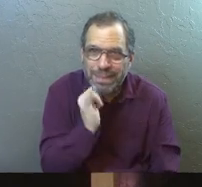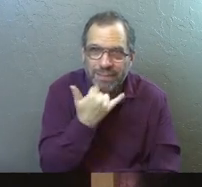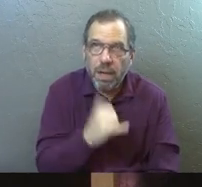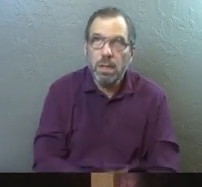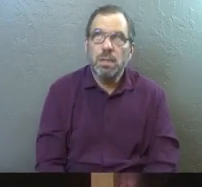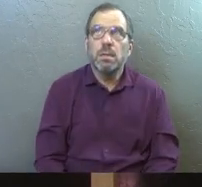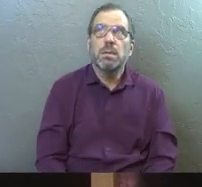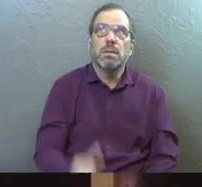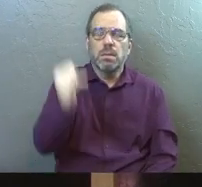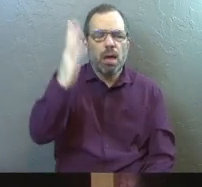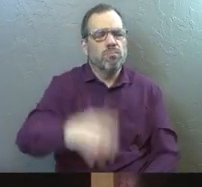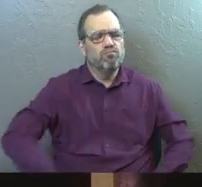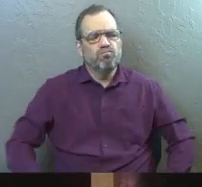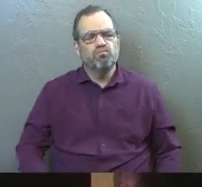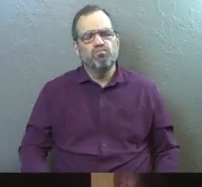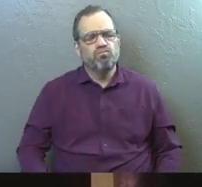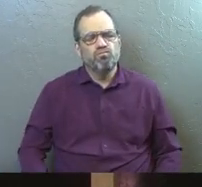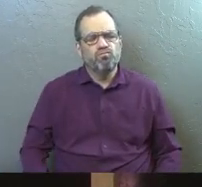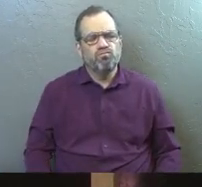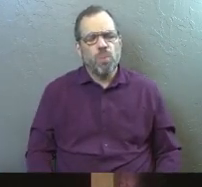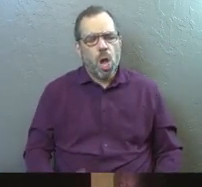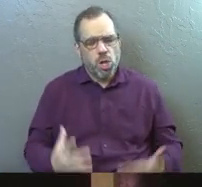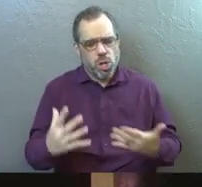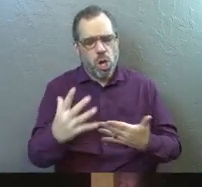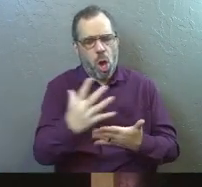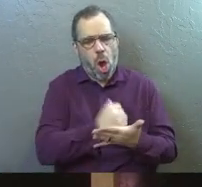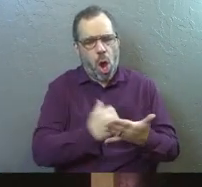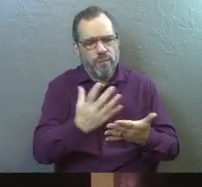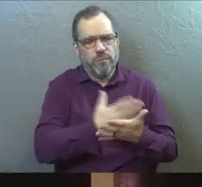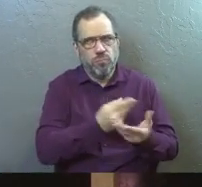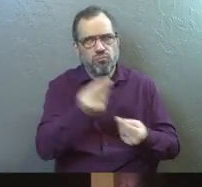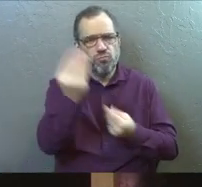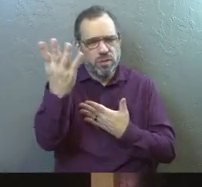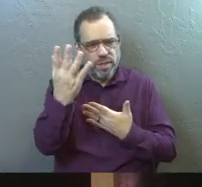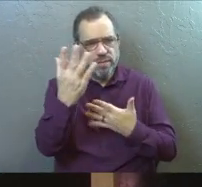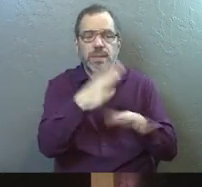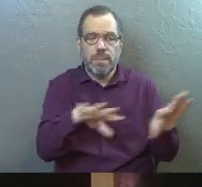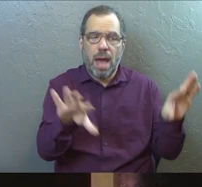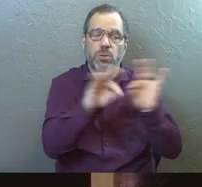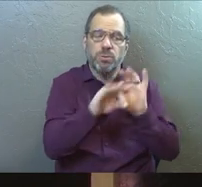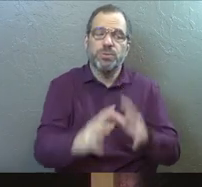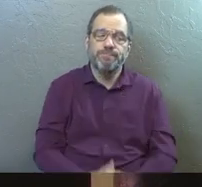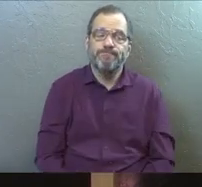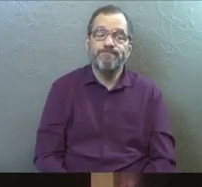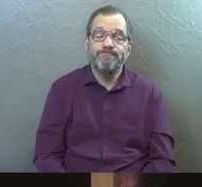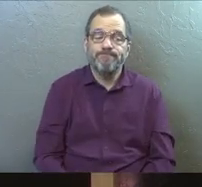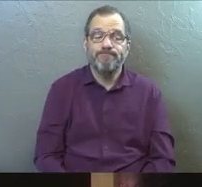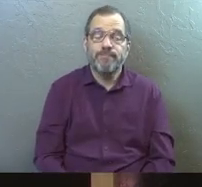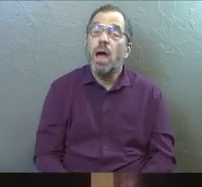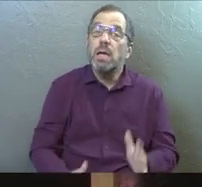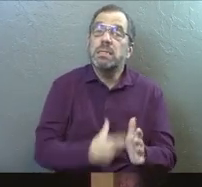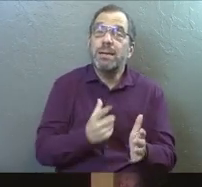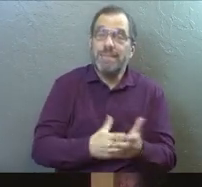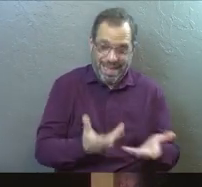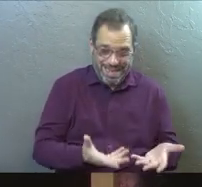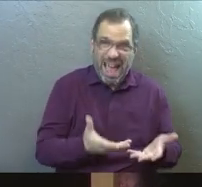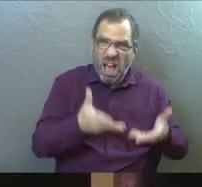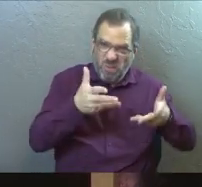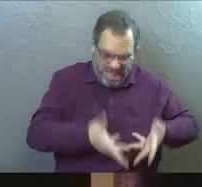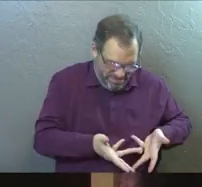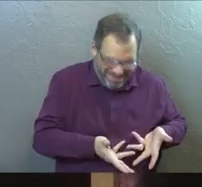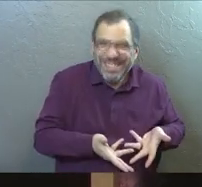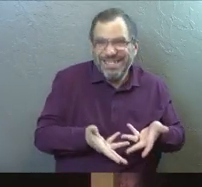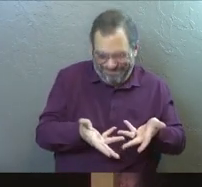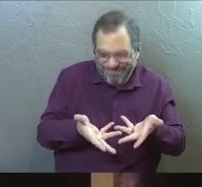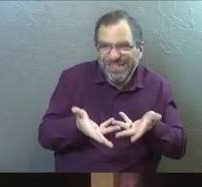God is just coming in and saying, listen, the kind of offering that you bring to the Lord matters. Sometimes we bring God our